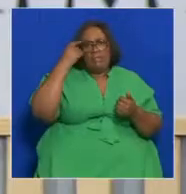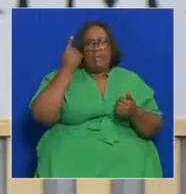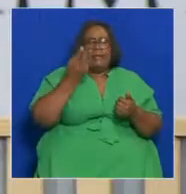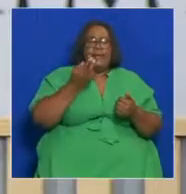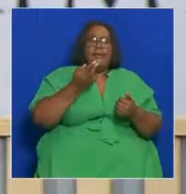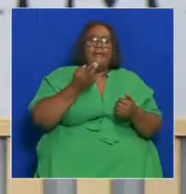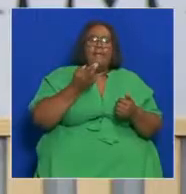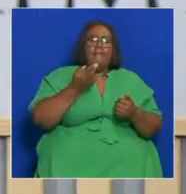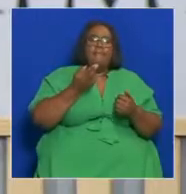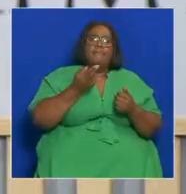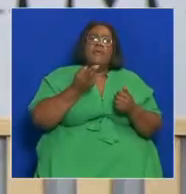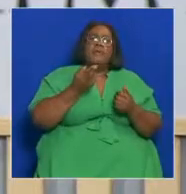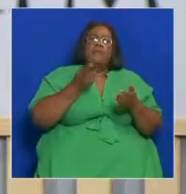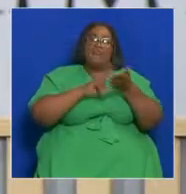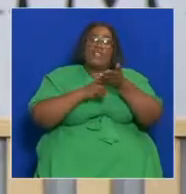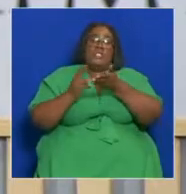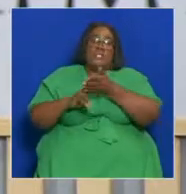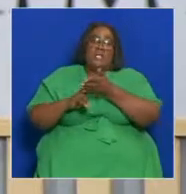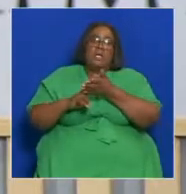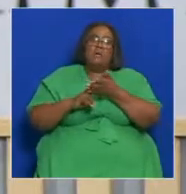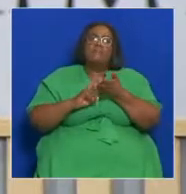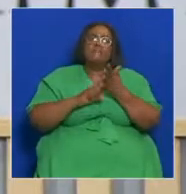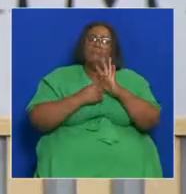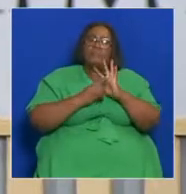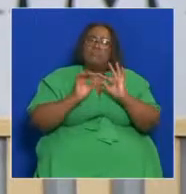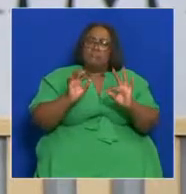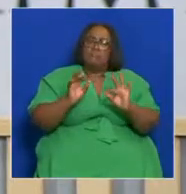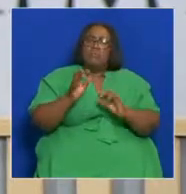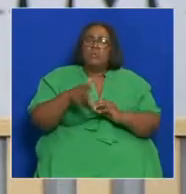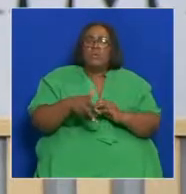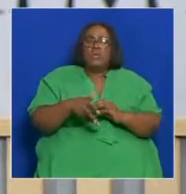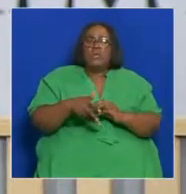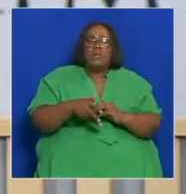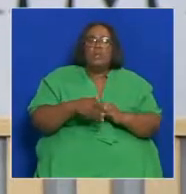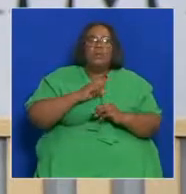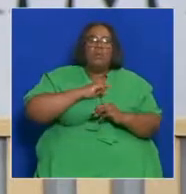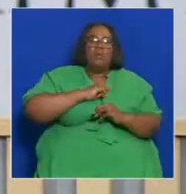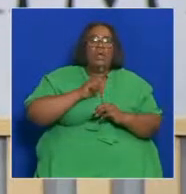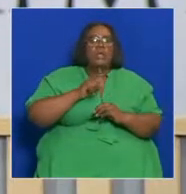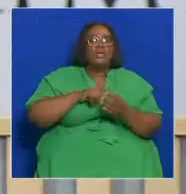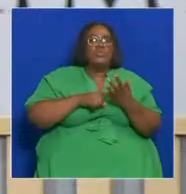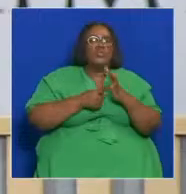indicate, because it indicates when they were received.